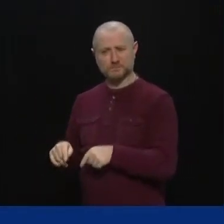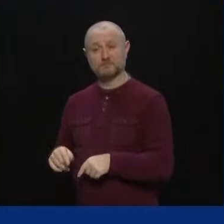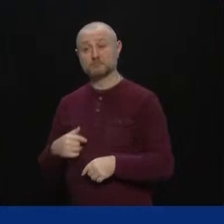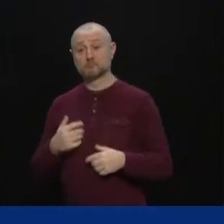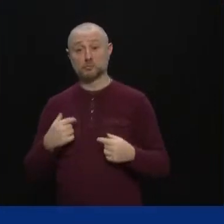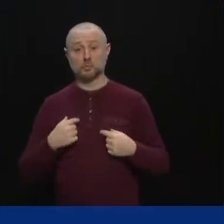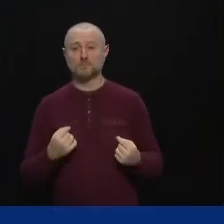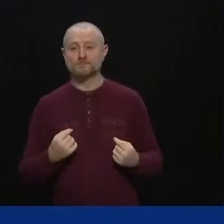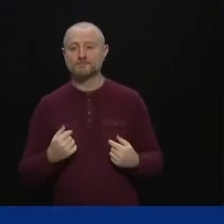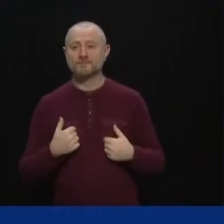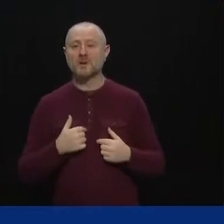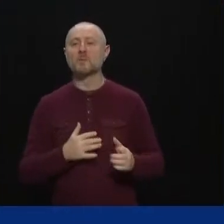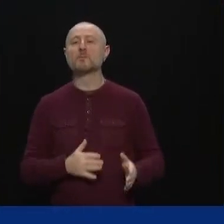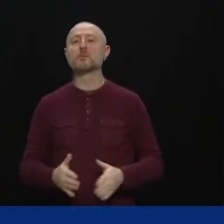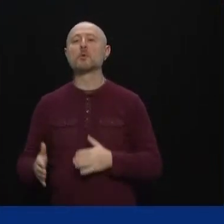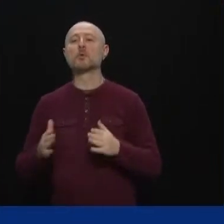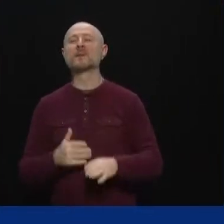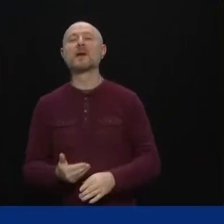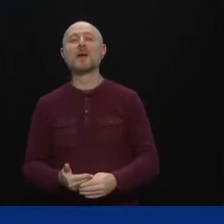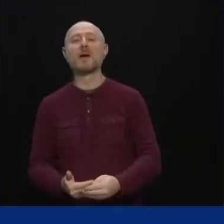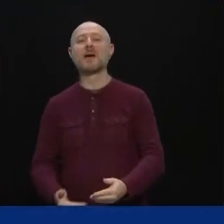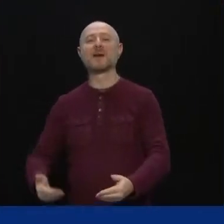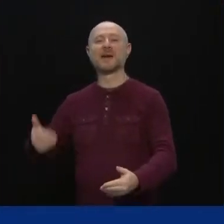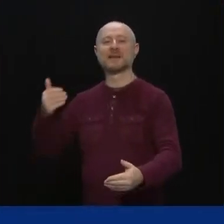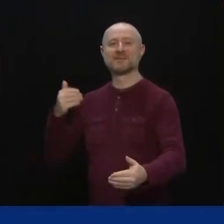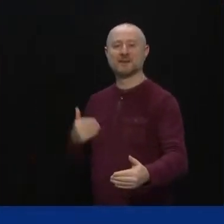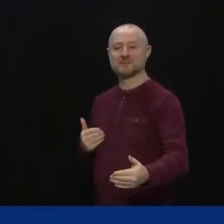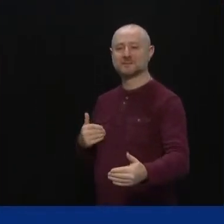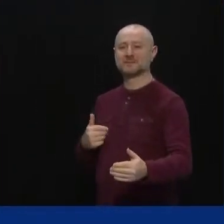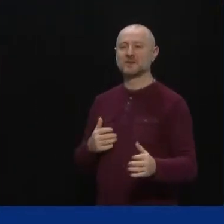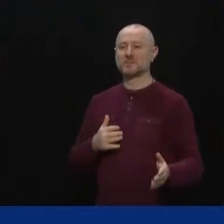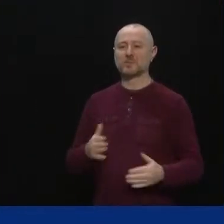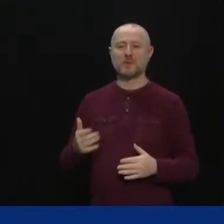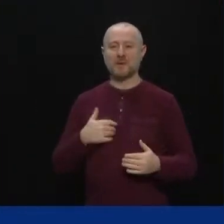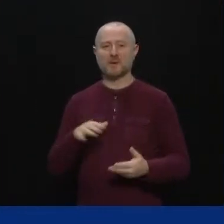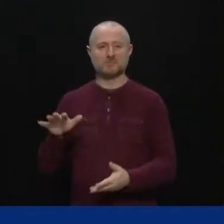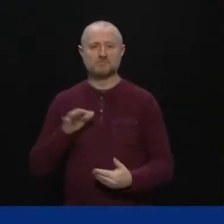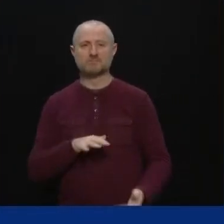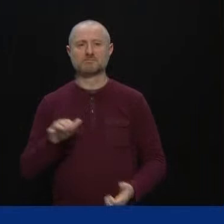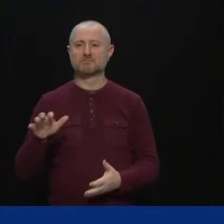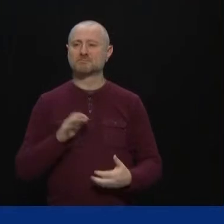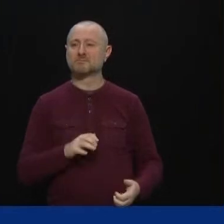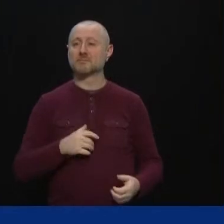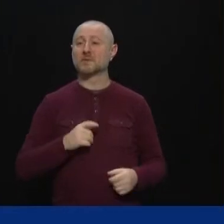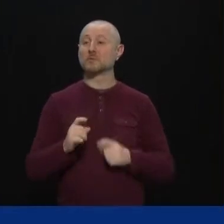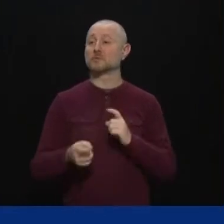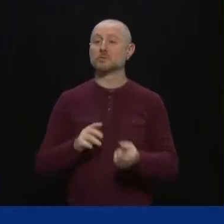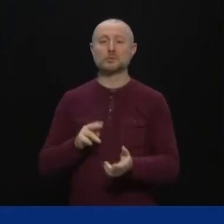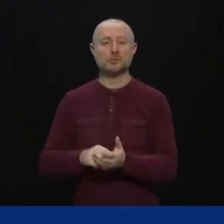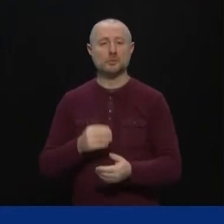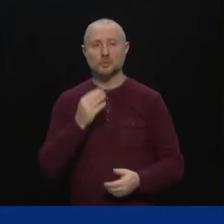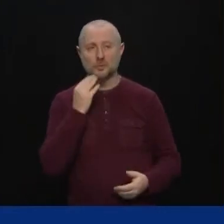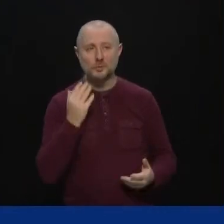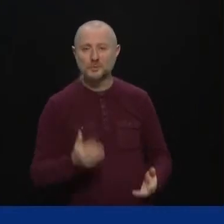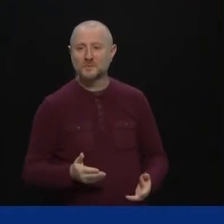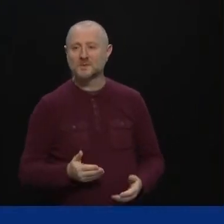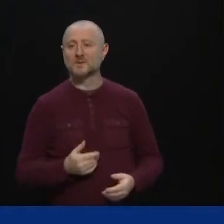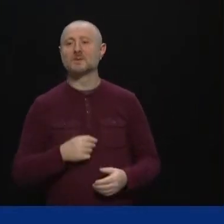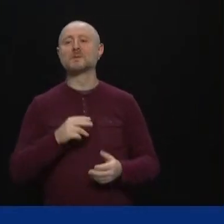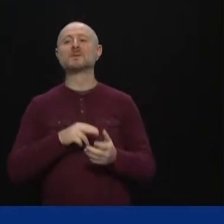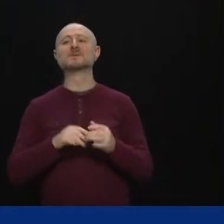ready to getting the supply we needed in advance, getting them also out to nursing homes. I cannot say enough about nursing